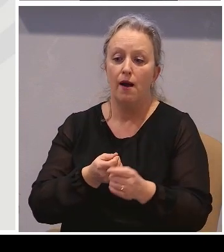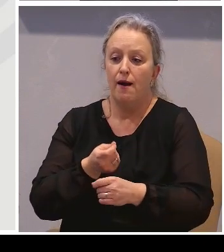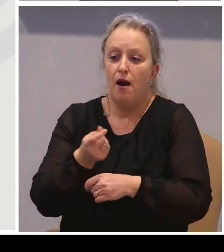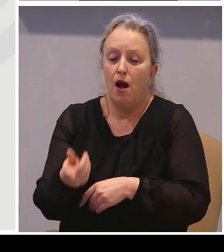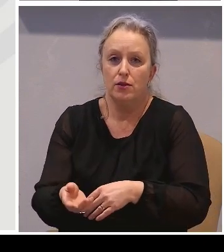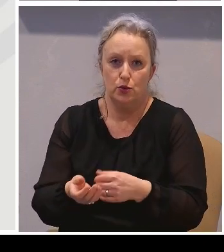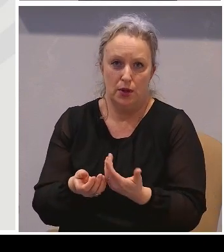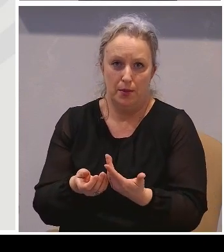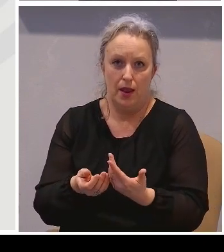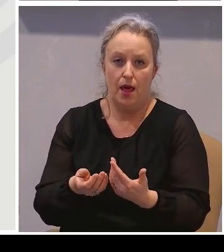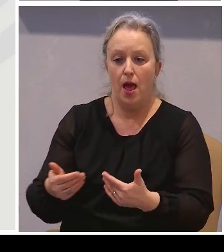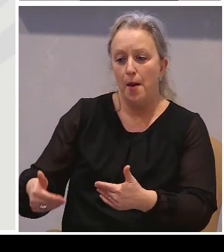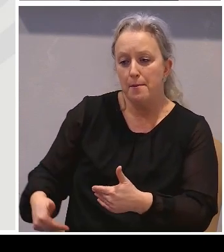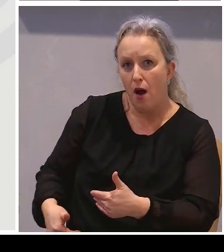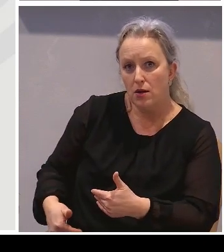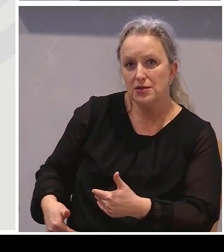conduct trials.